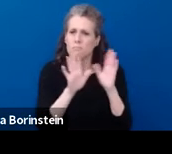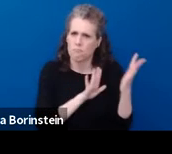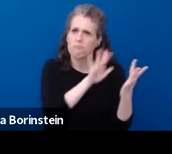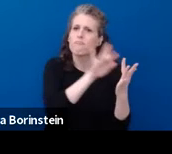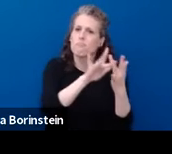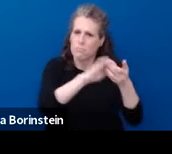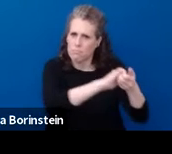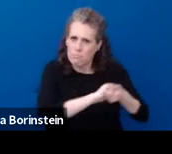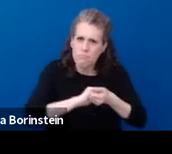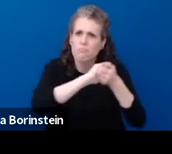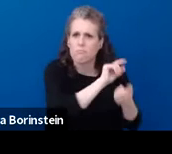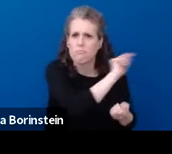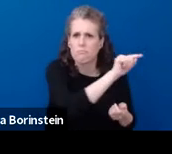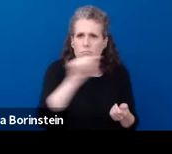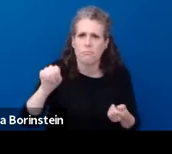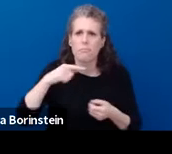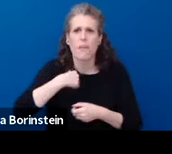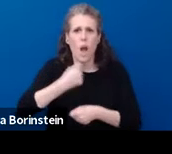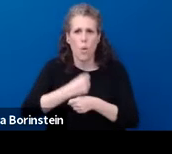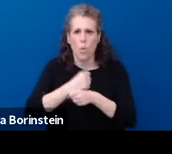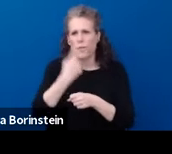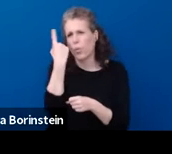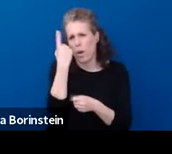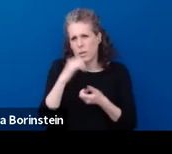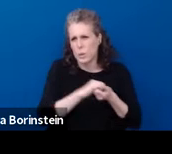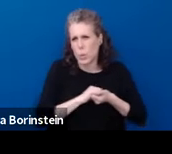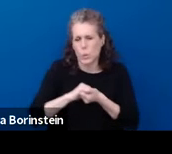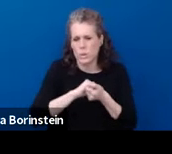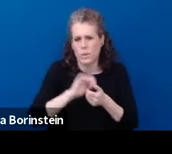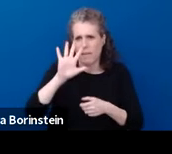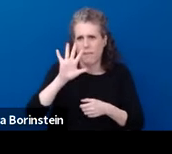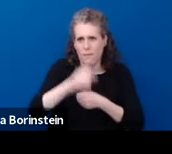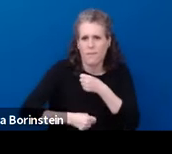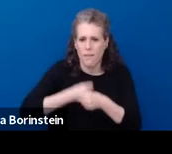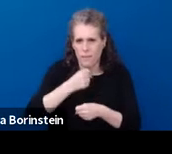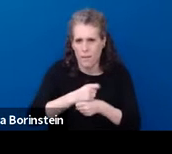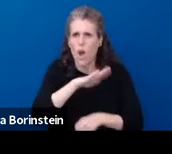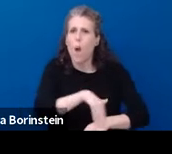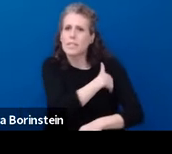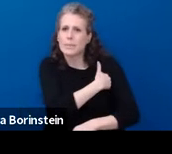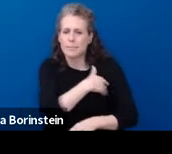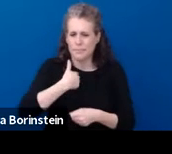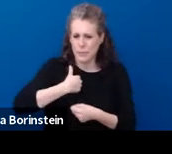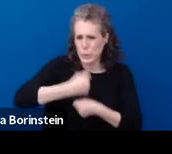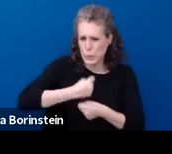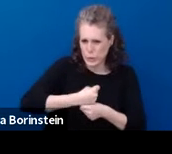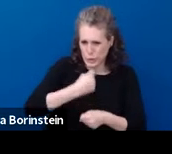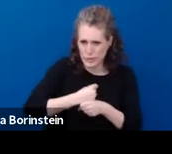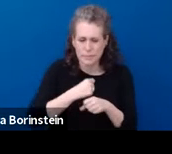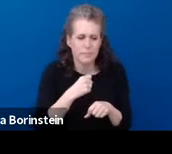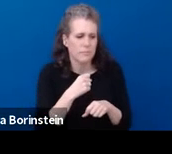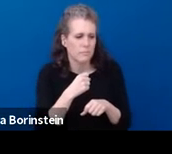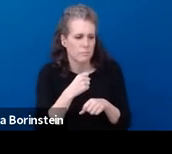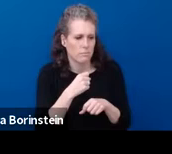organizations. I worked for a brain injury association for 5 years as an ombudsman, and there came invitations of